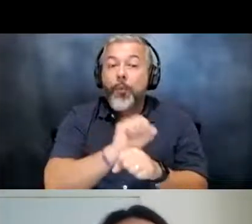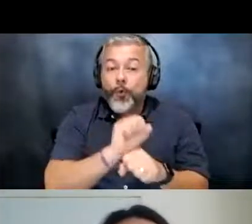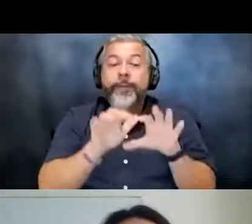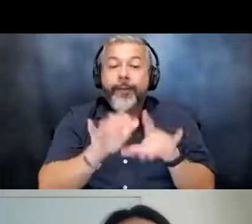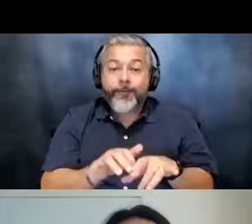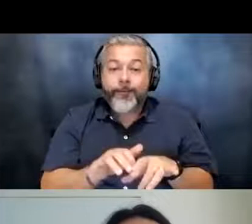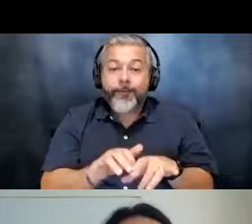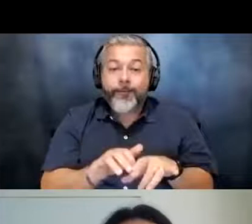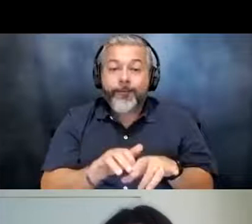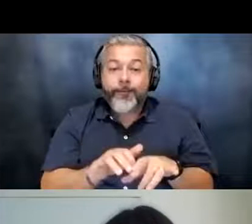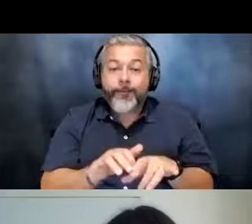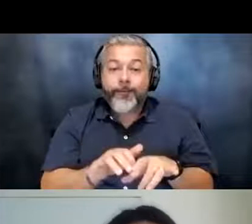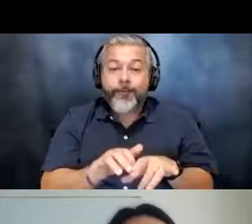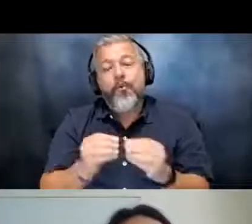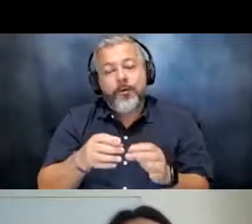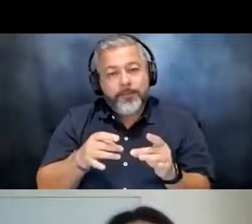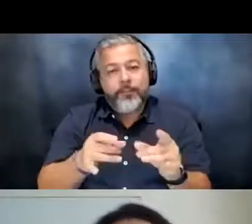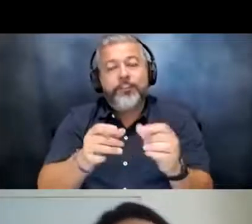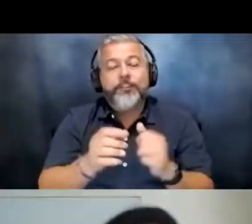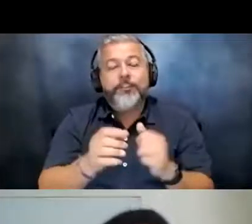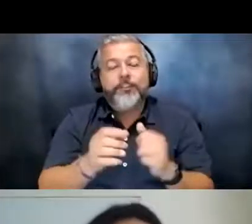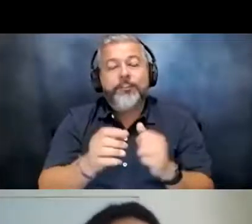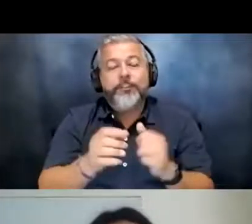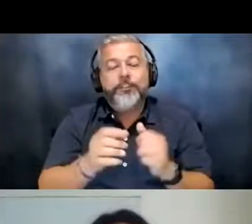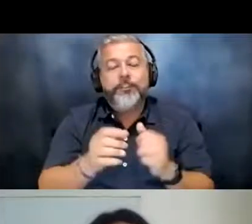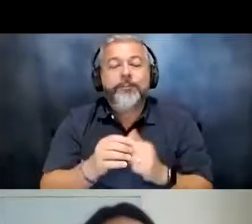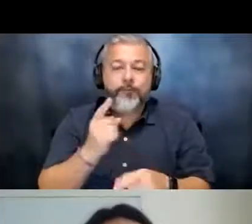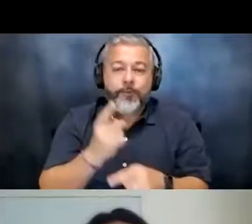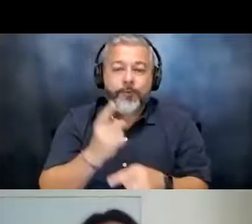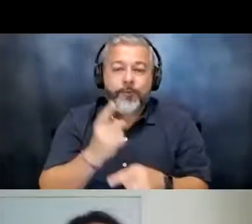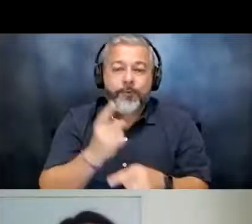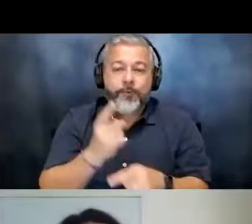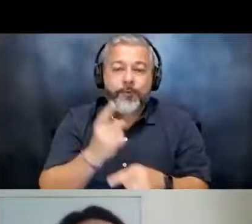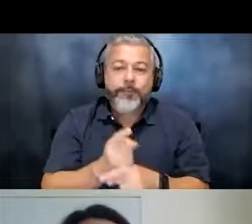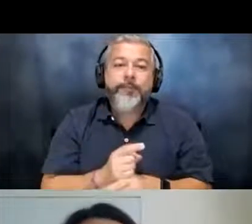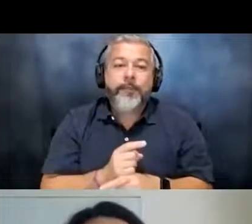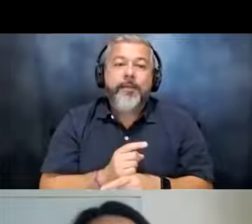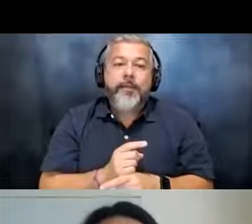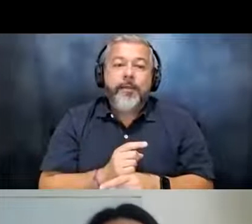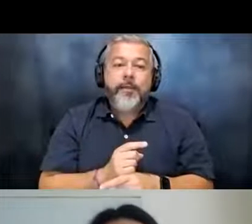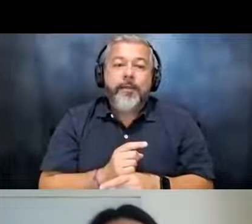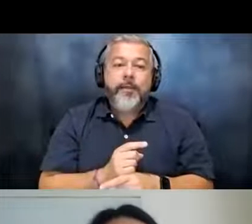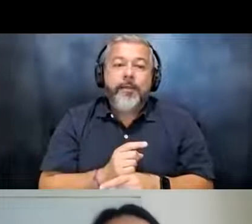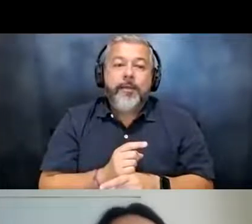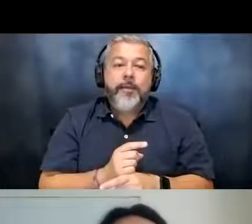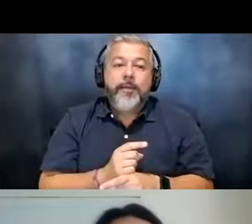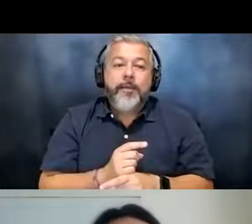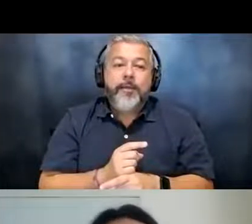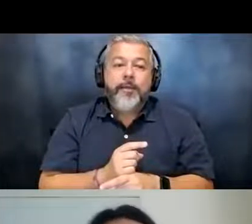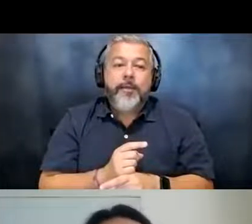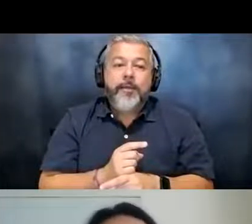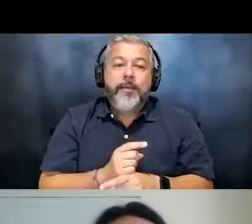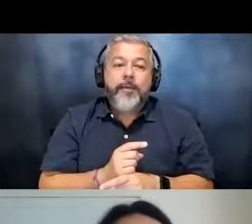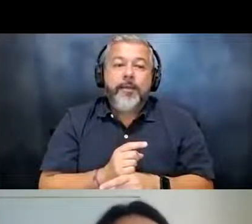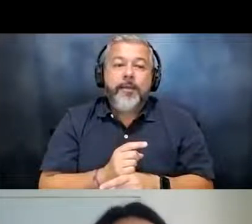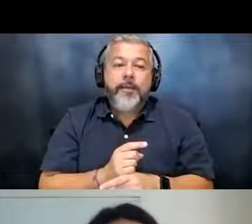sufficient, more efficient and sufficient. Easy documentation in one place and searchable,